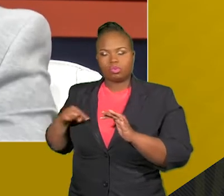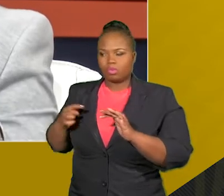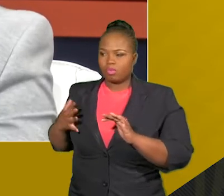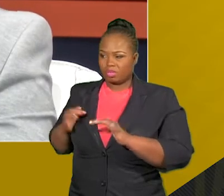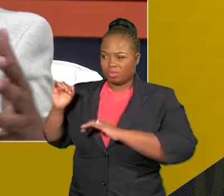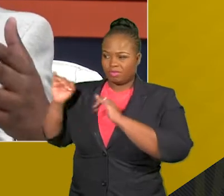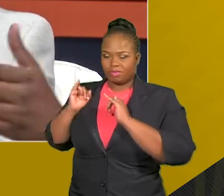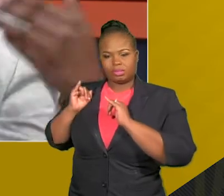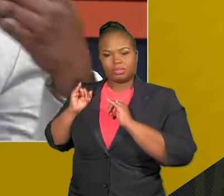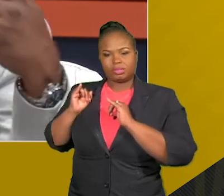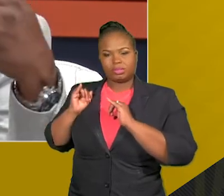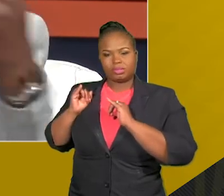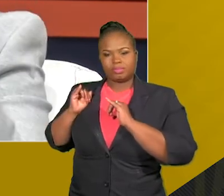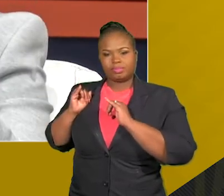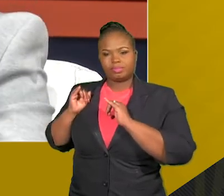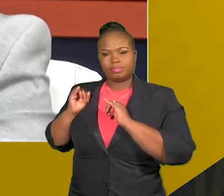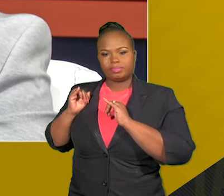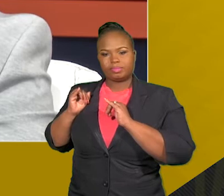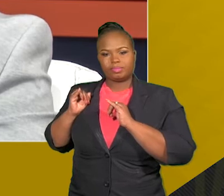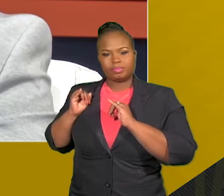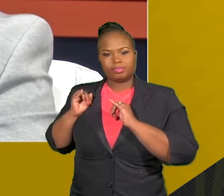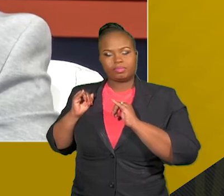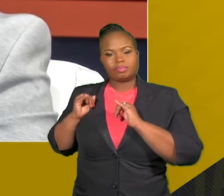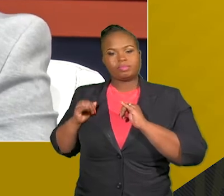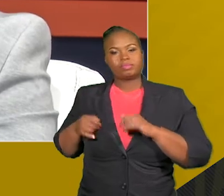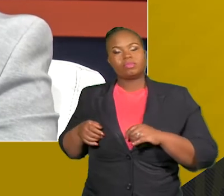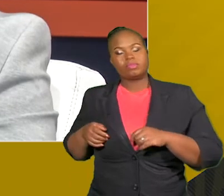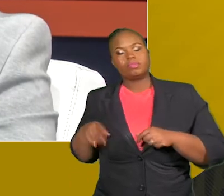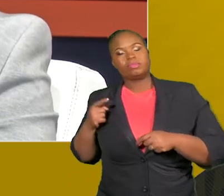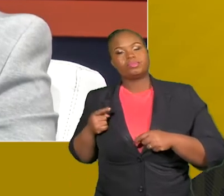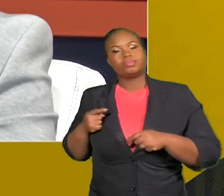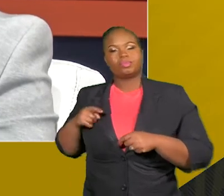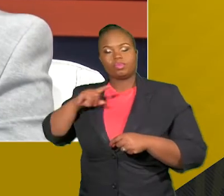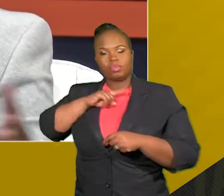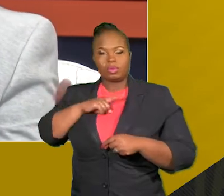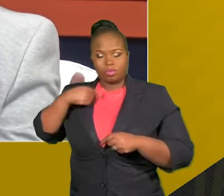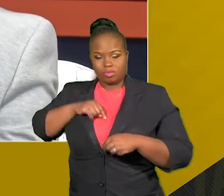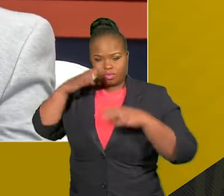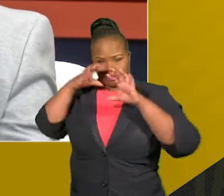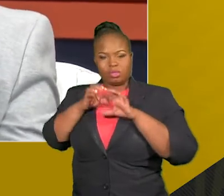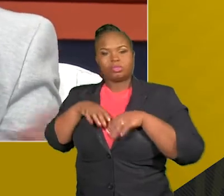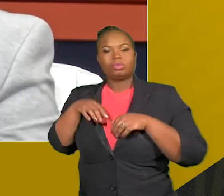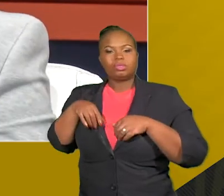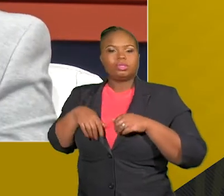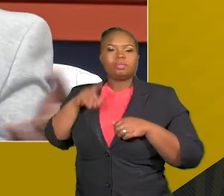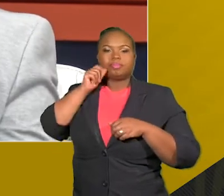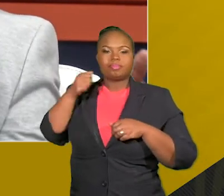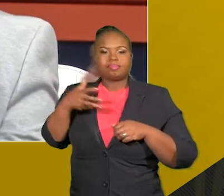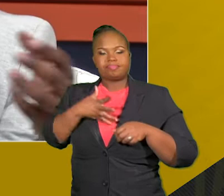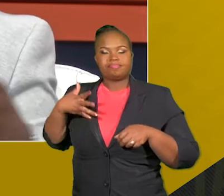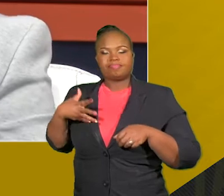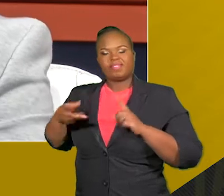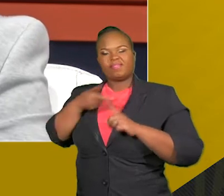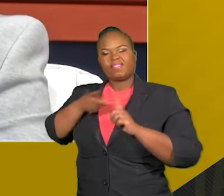lives involved in work that has to deal with gender-based violence. Because you see, if you have a factory